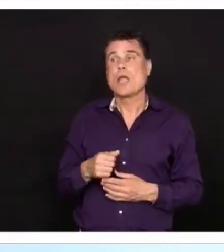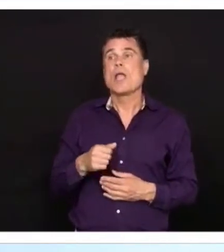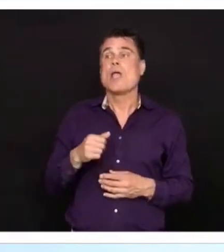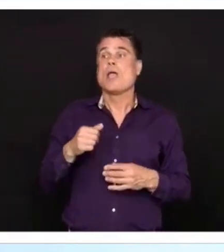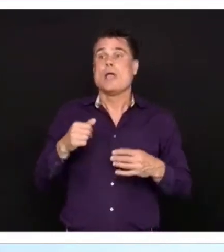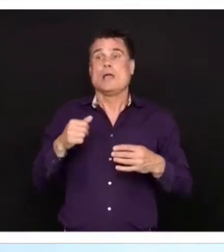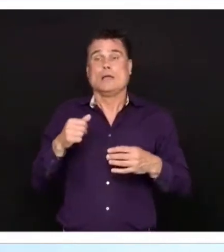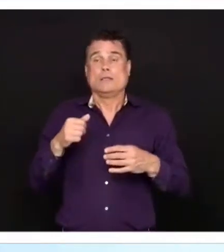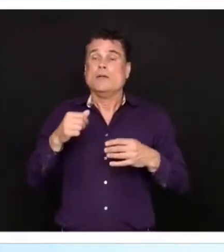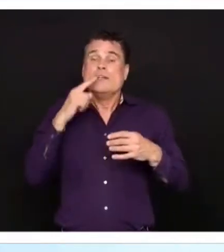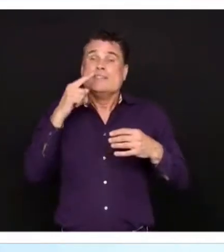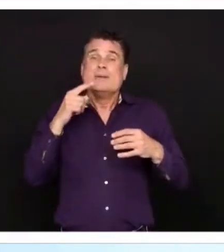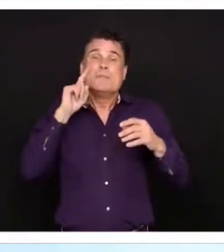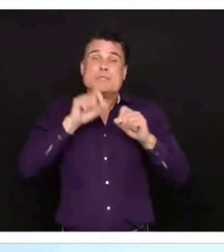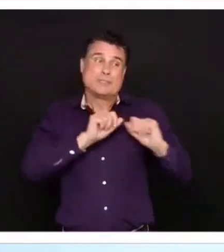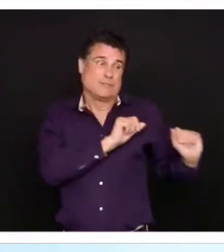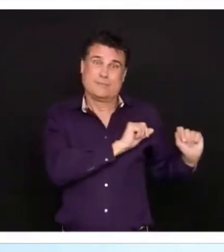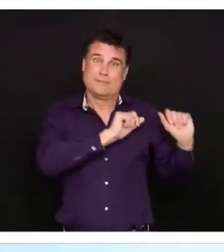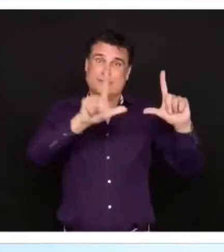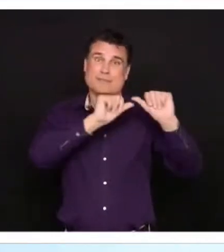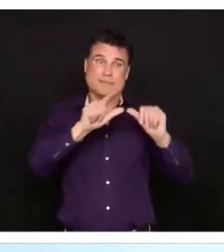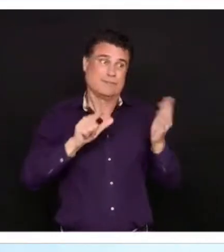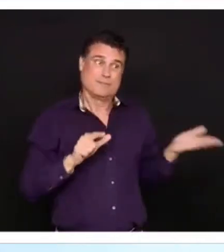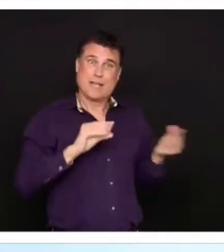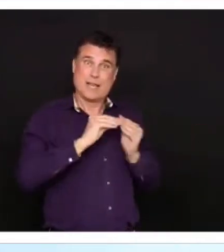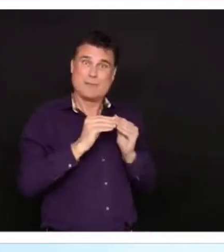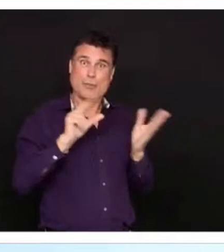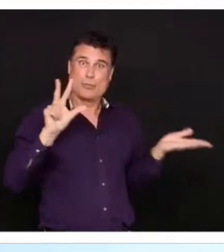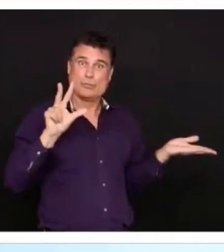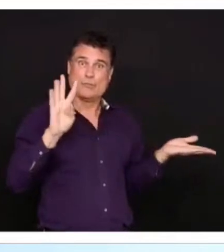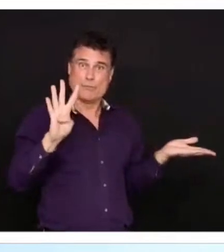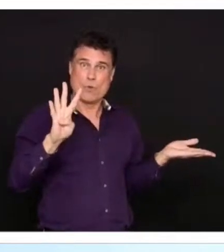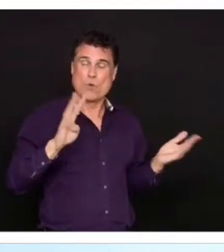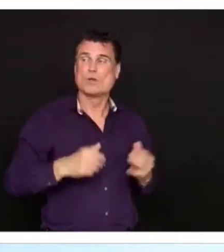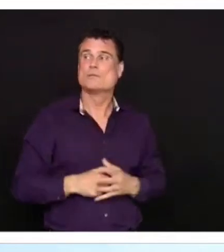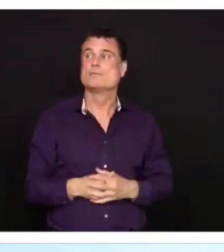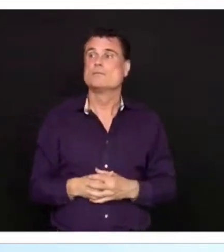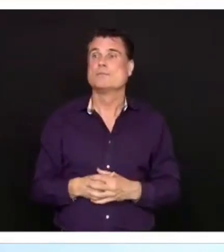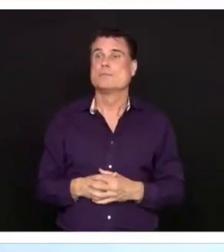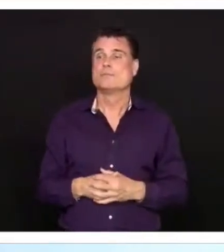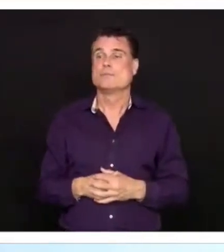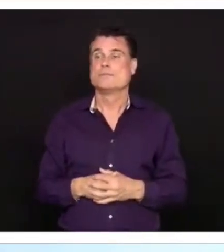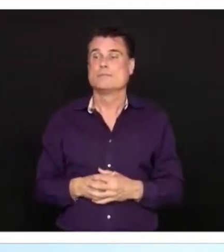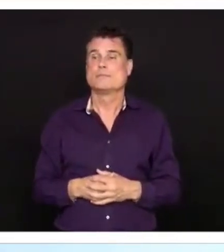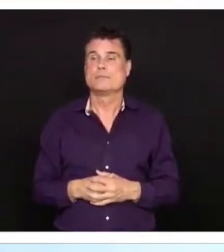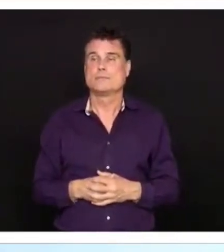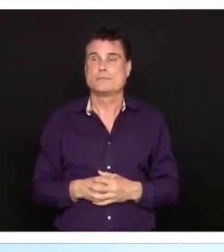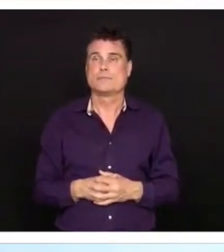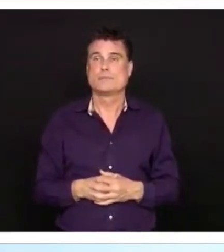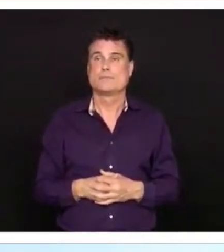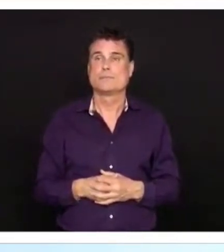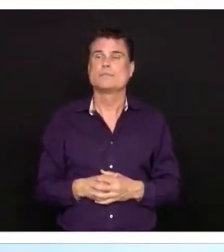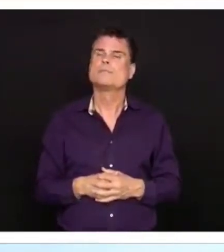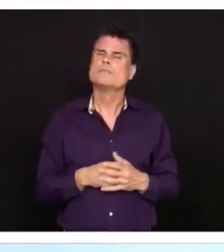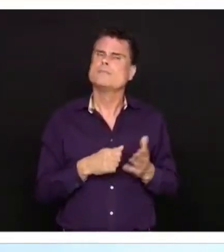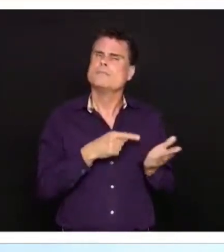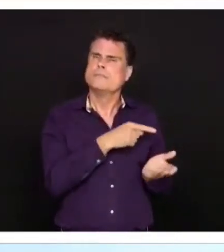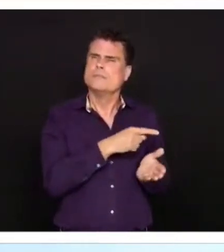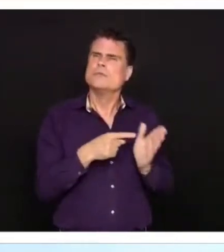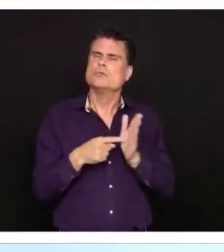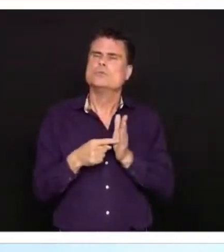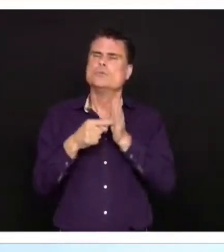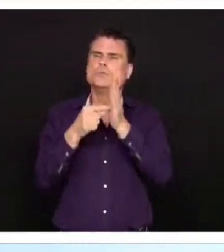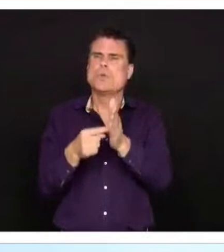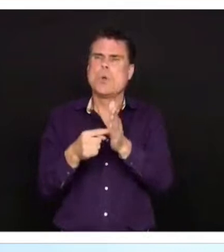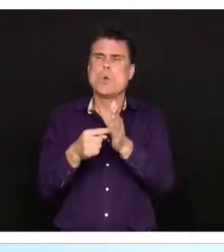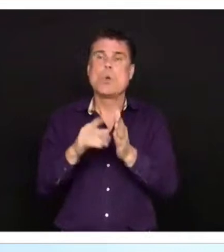like and when potentially we could hope to achieve that? And you had said earlier that the cases in some of the health